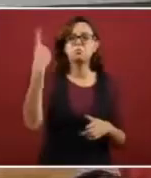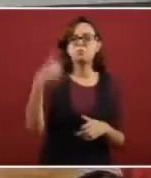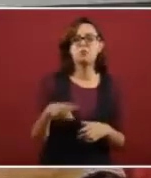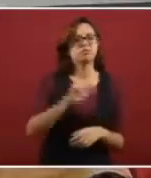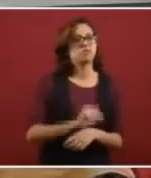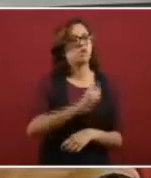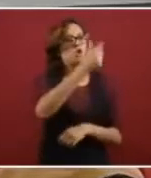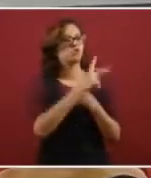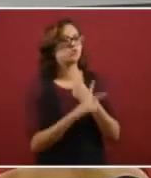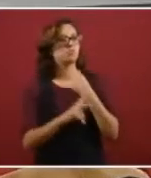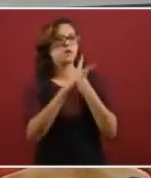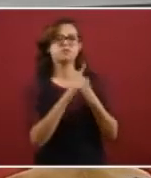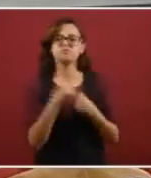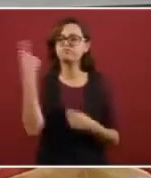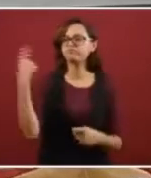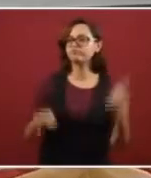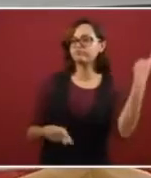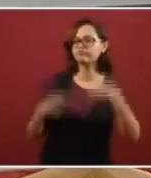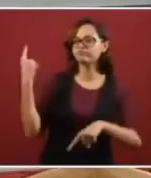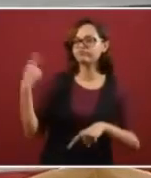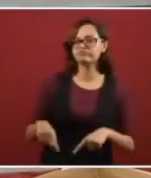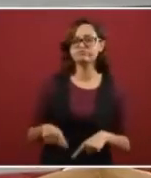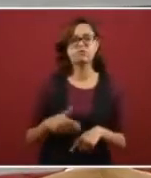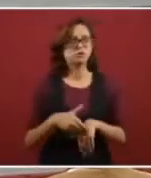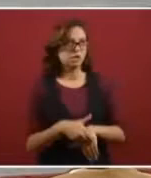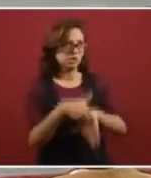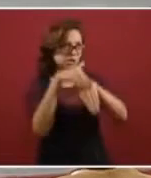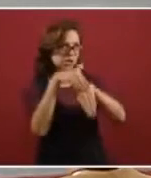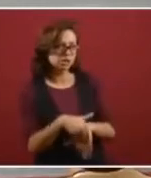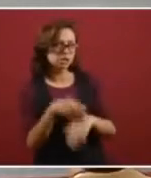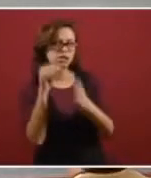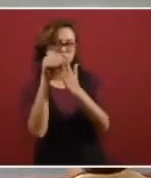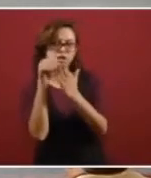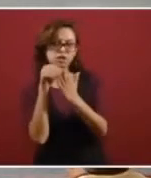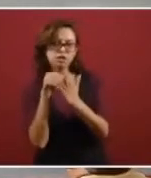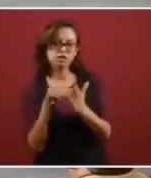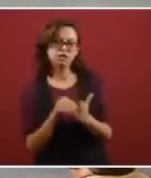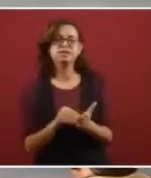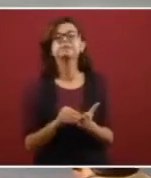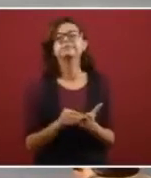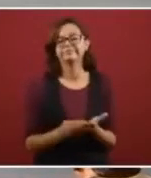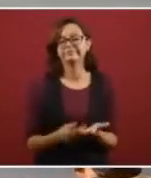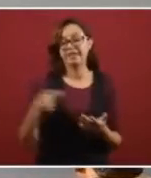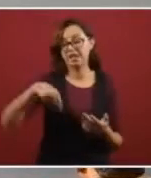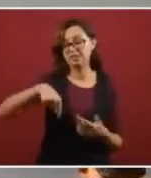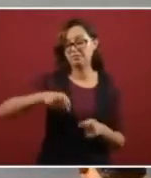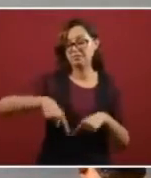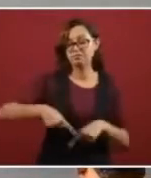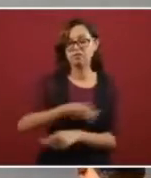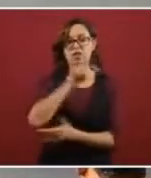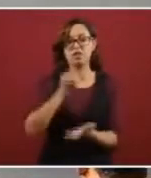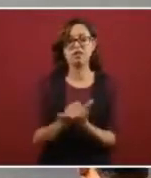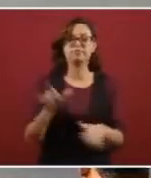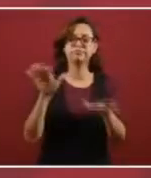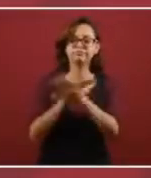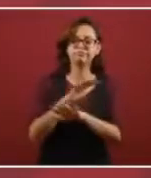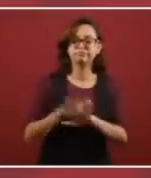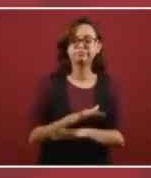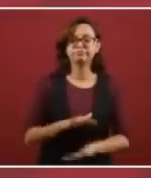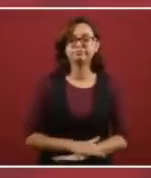that was imposed from the foreign places with the so called you are